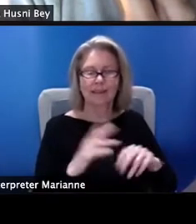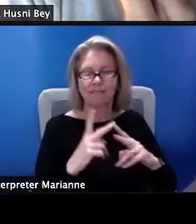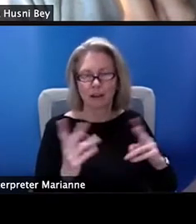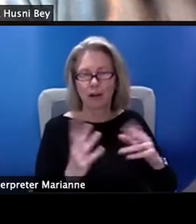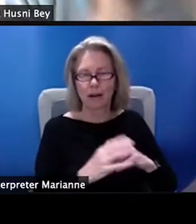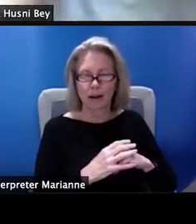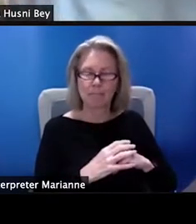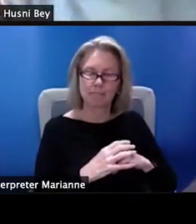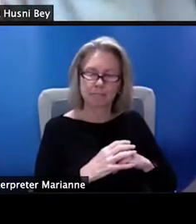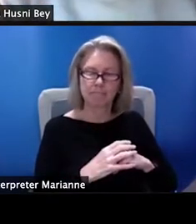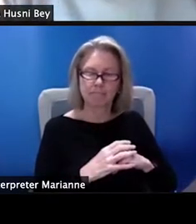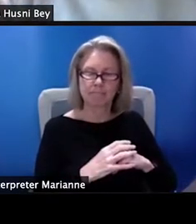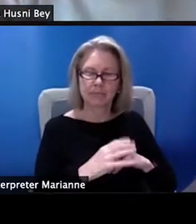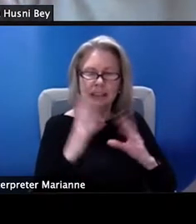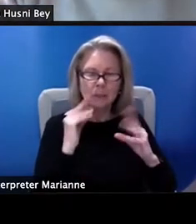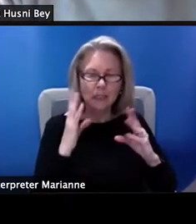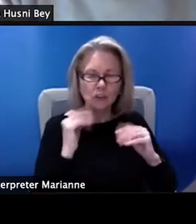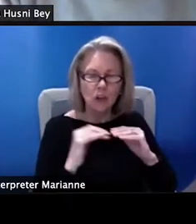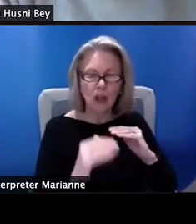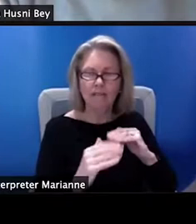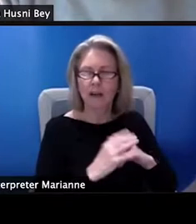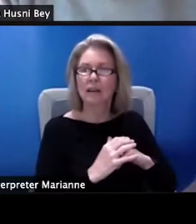of experiential level,